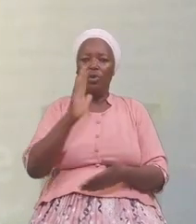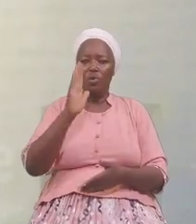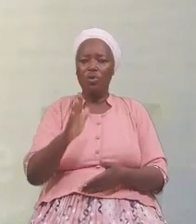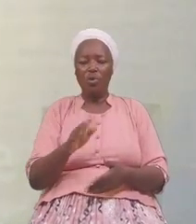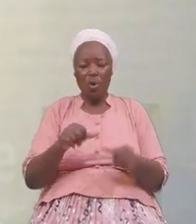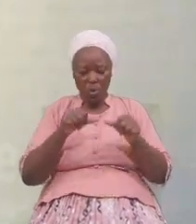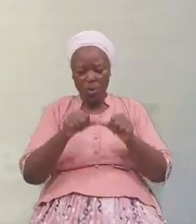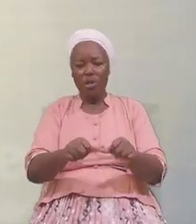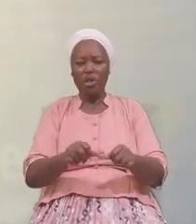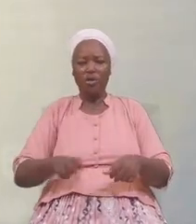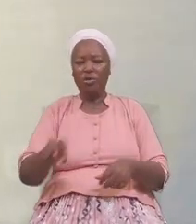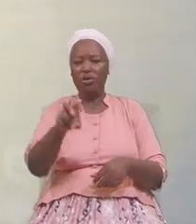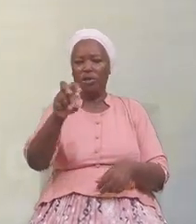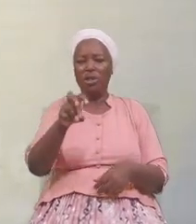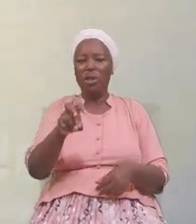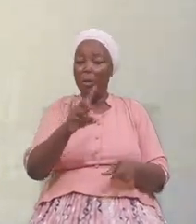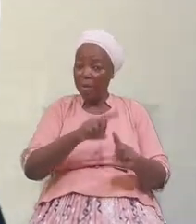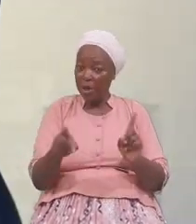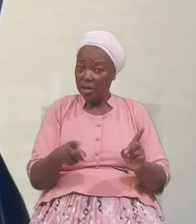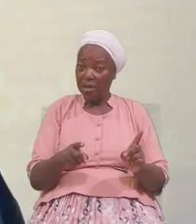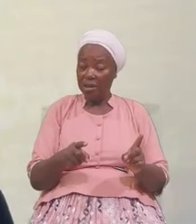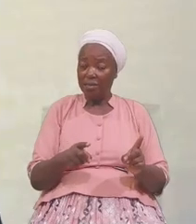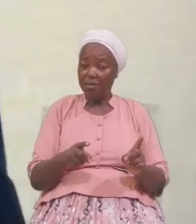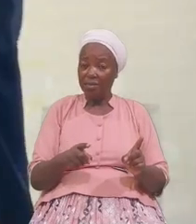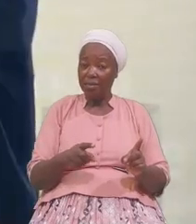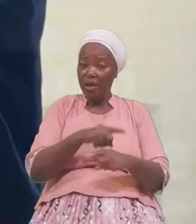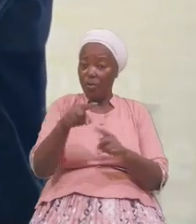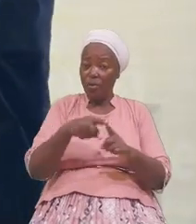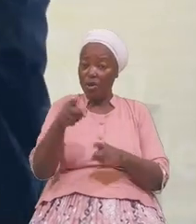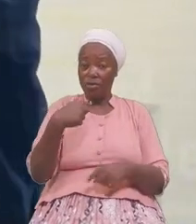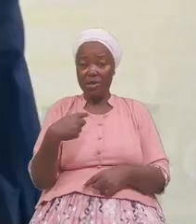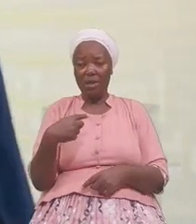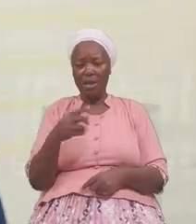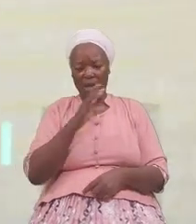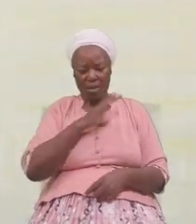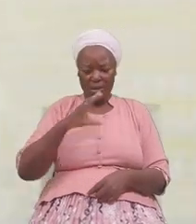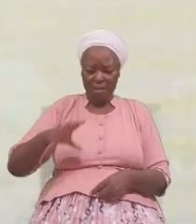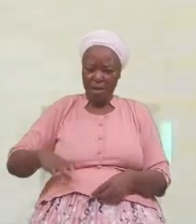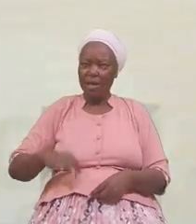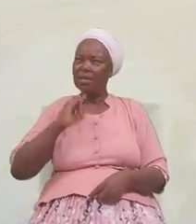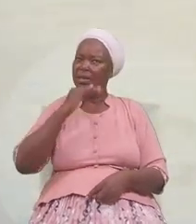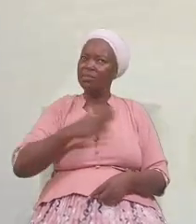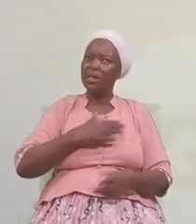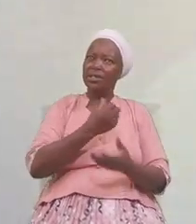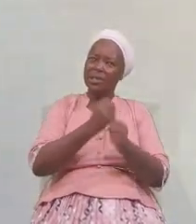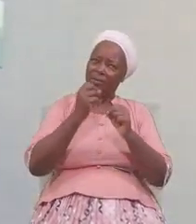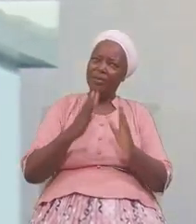onward journey. But when you say, Christ is my